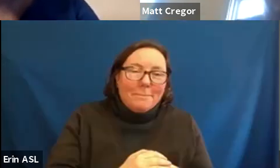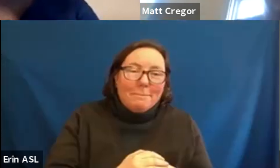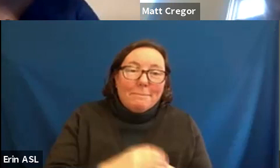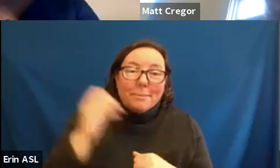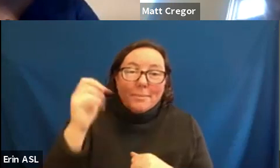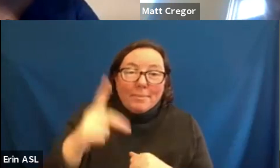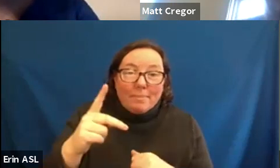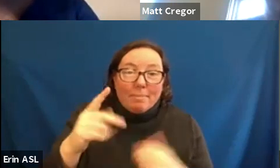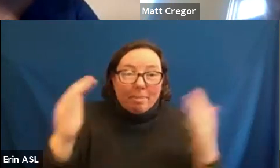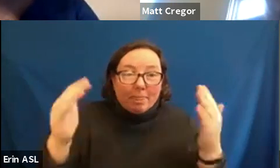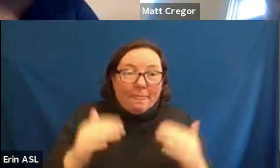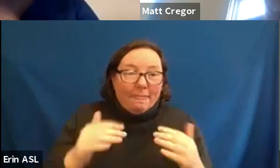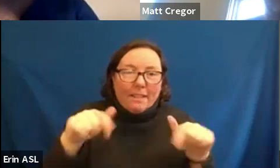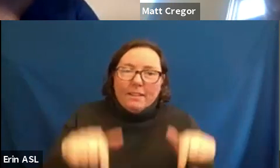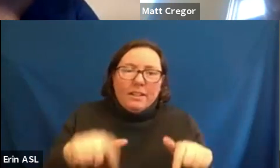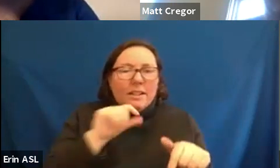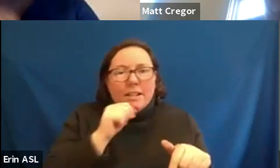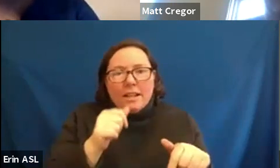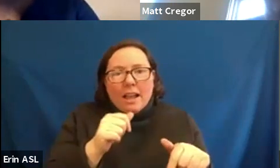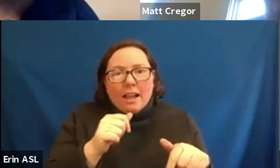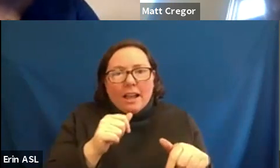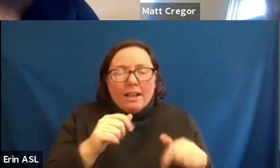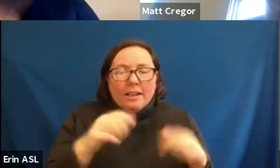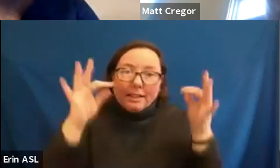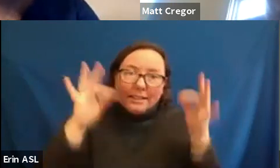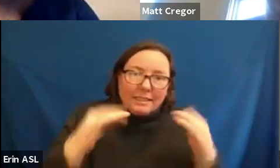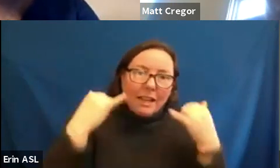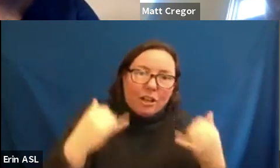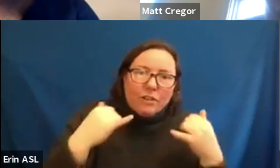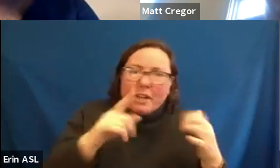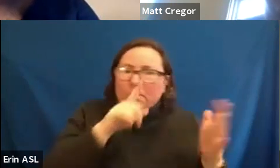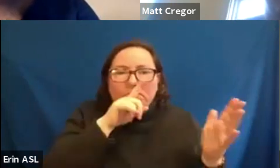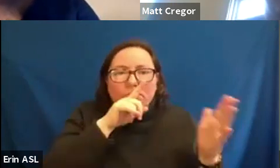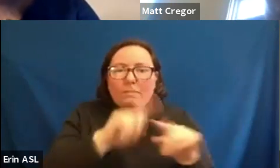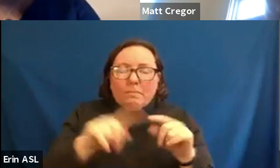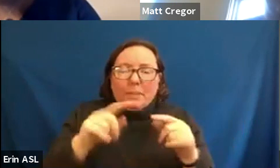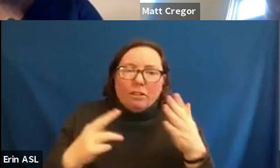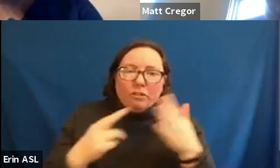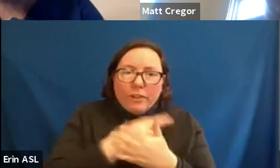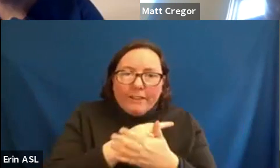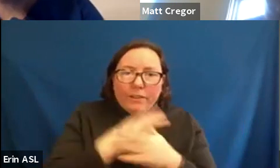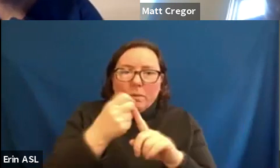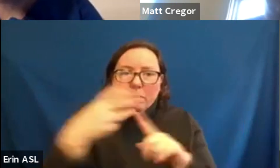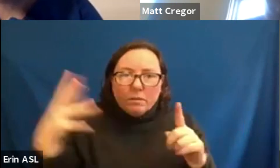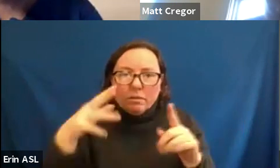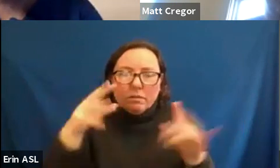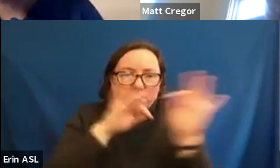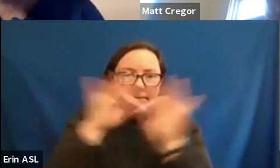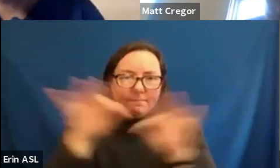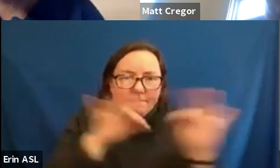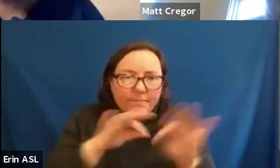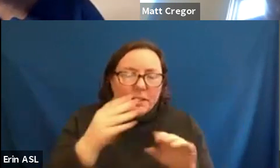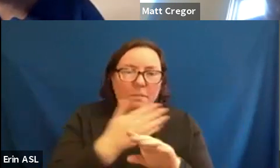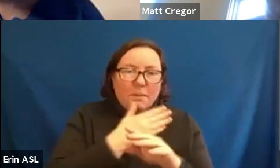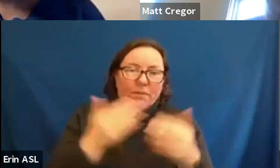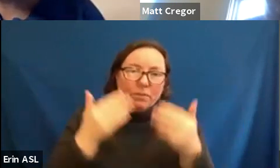Okay. I mean, this is not a speak now or forever hold your peace situation. This is just a good break, pause point before we move